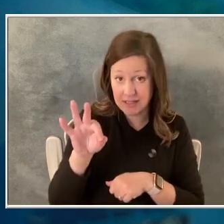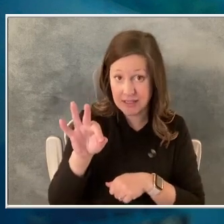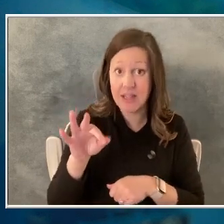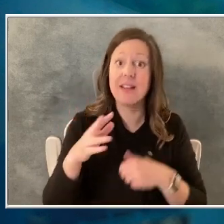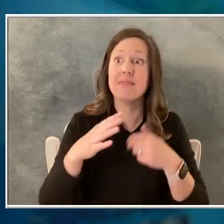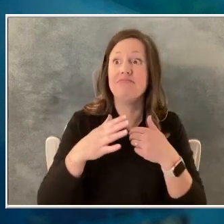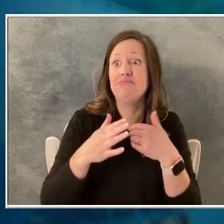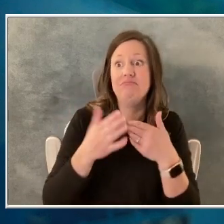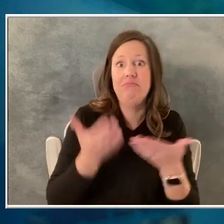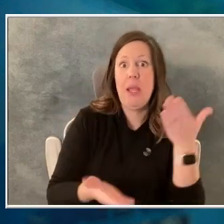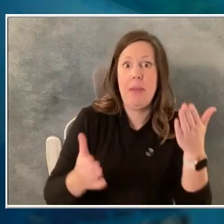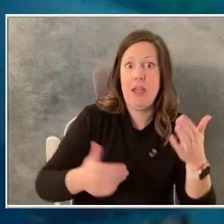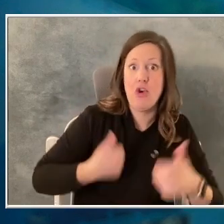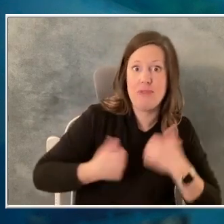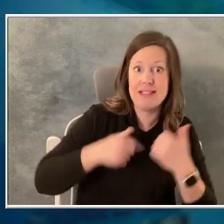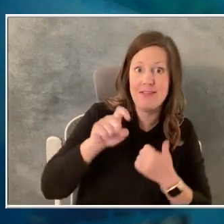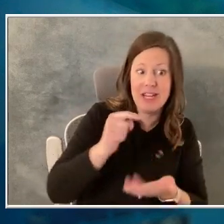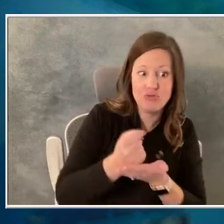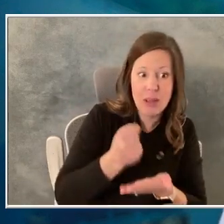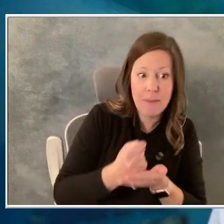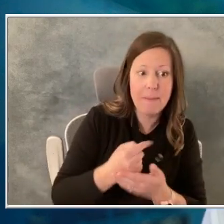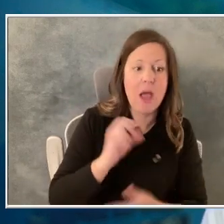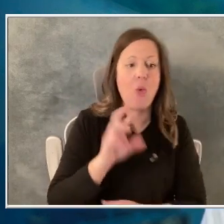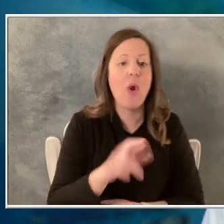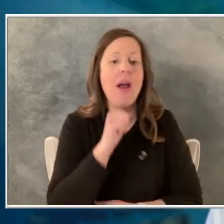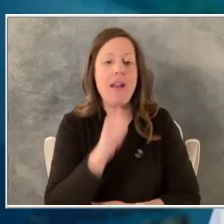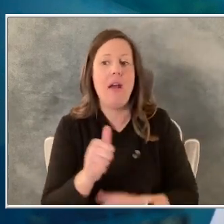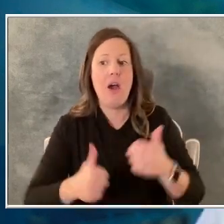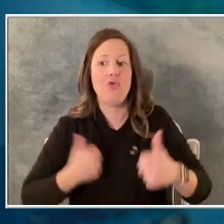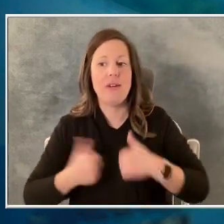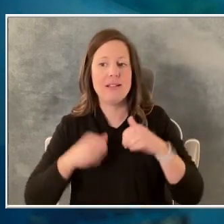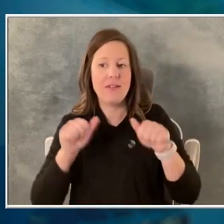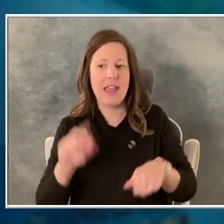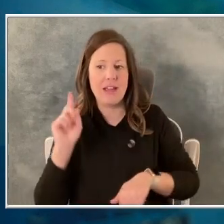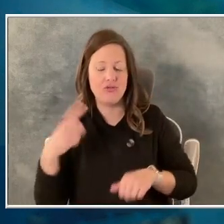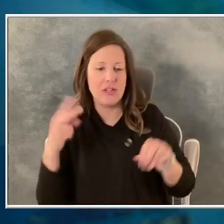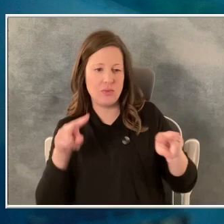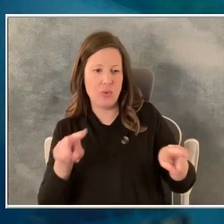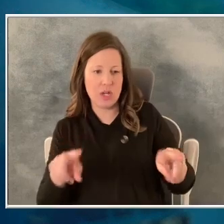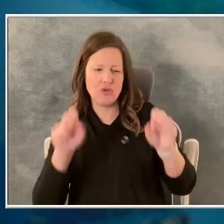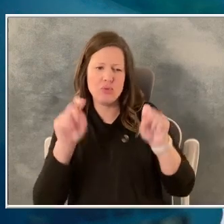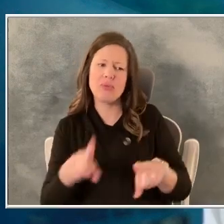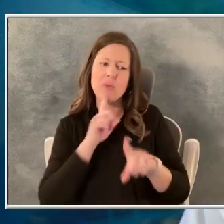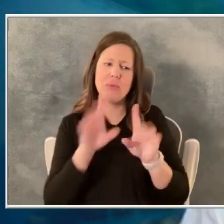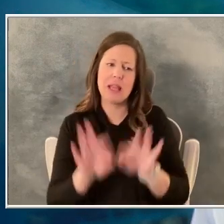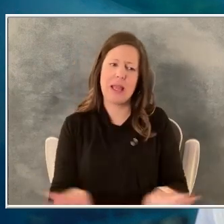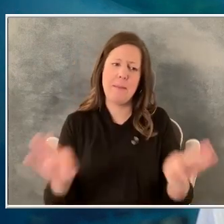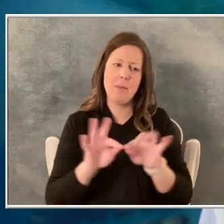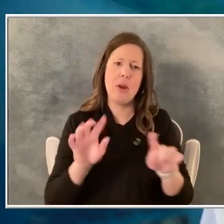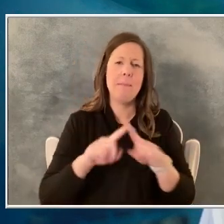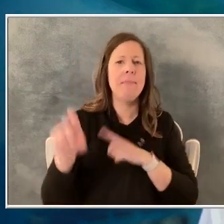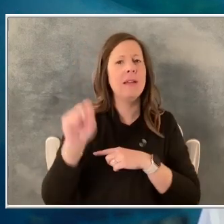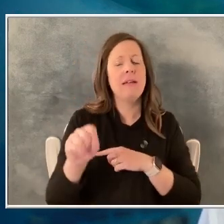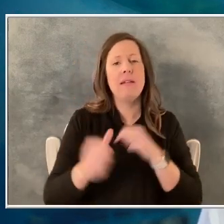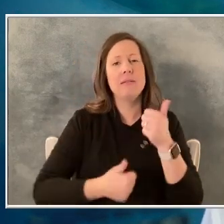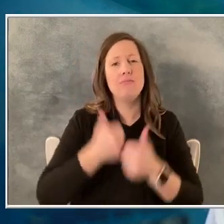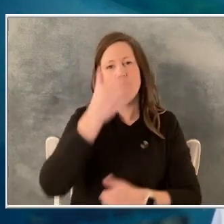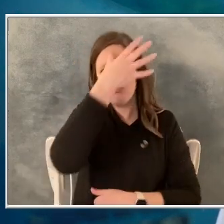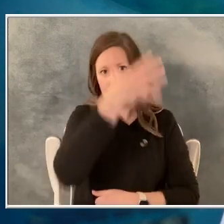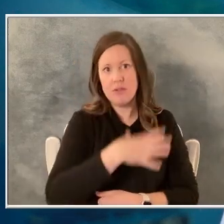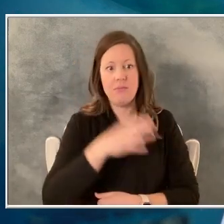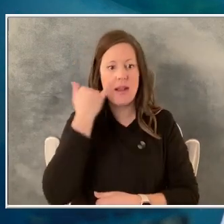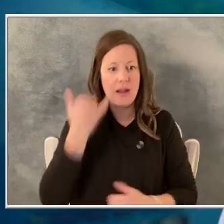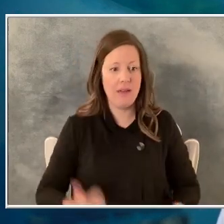treatment or not aggressive that can just be watched. So screening is still important. But yes, most men, if they live to an older